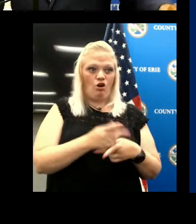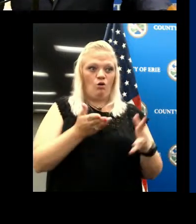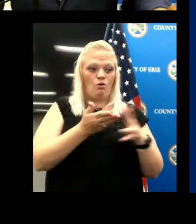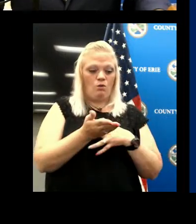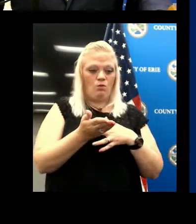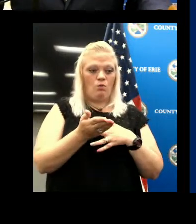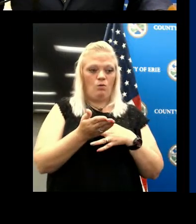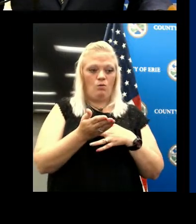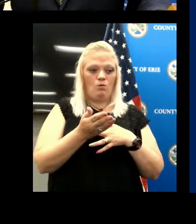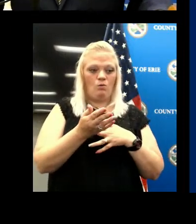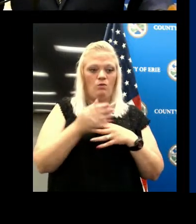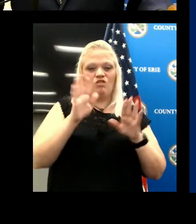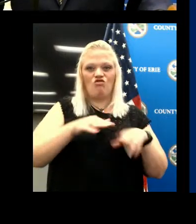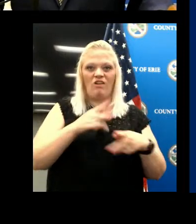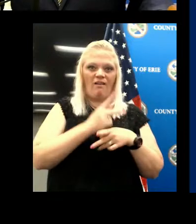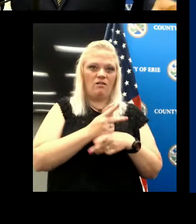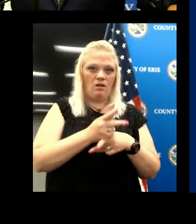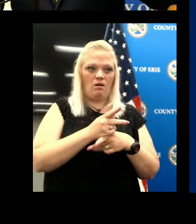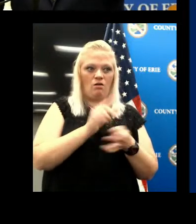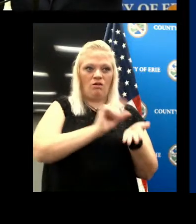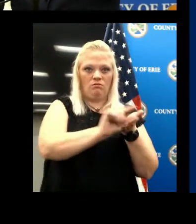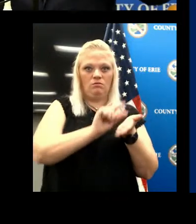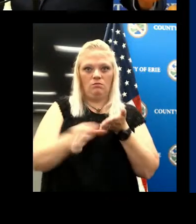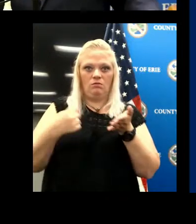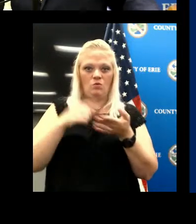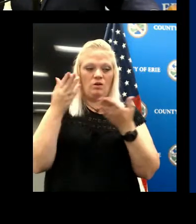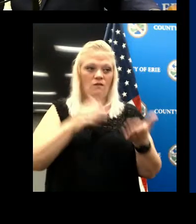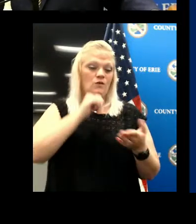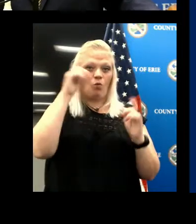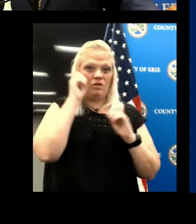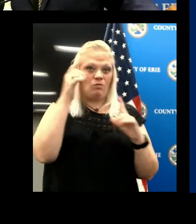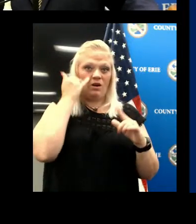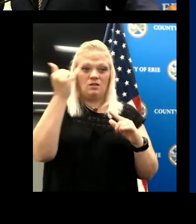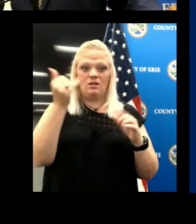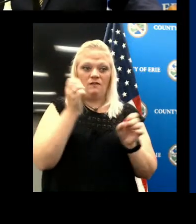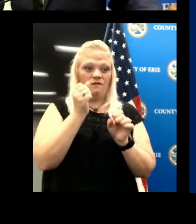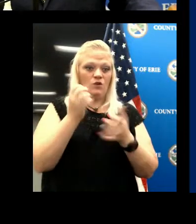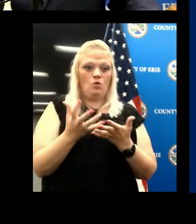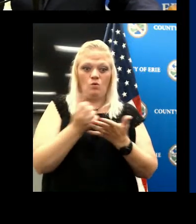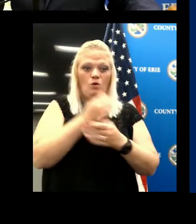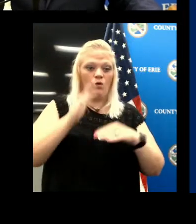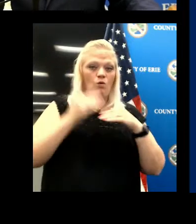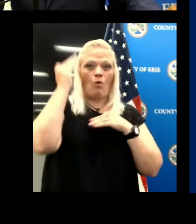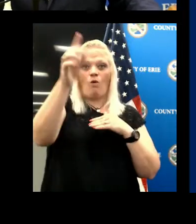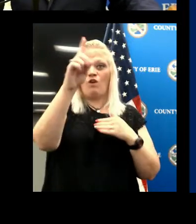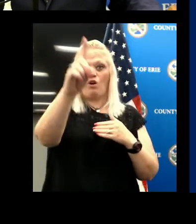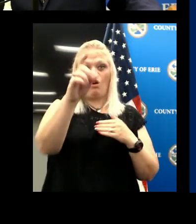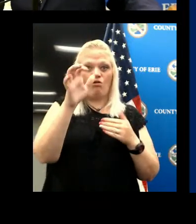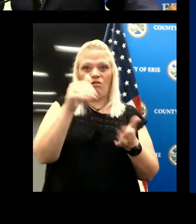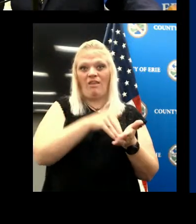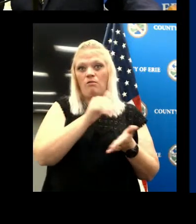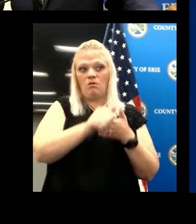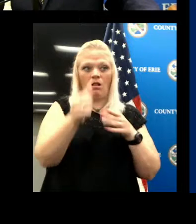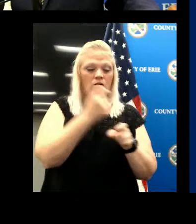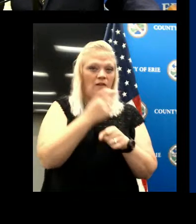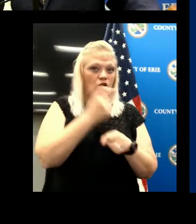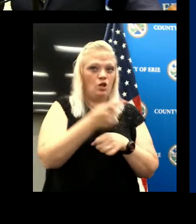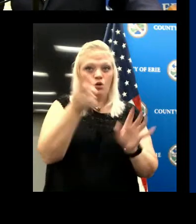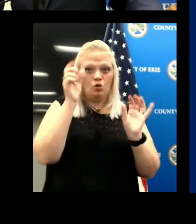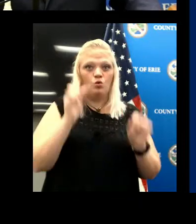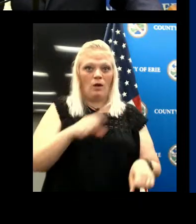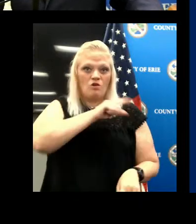care subsidy that we offer. And don't be surprised, even if you make over $100,000 a year, you can qualify for child care